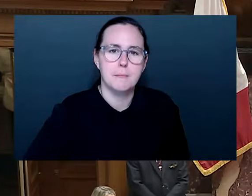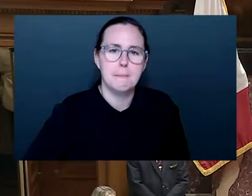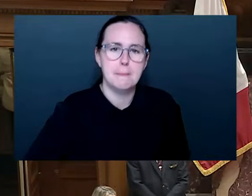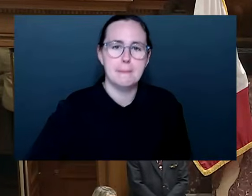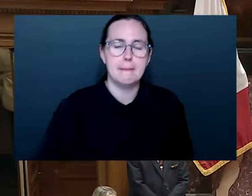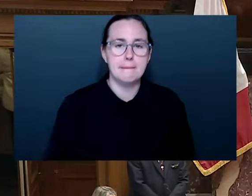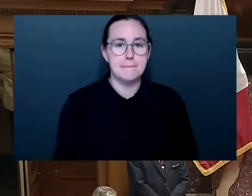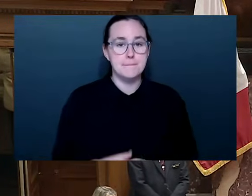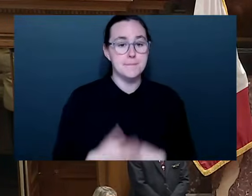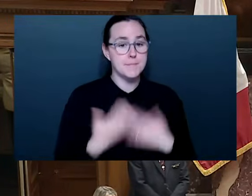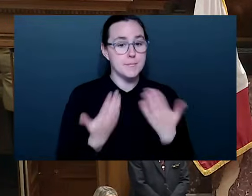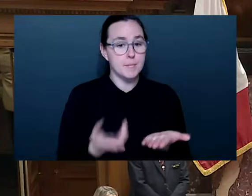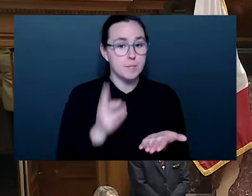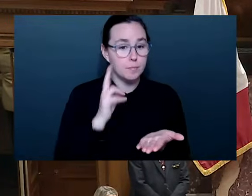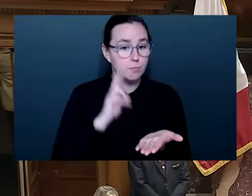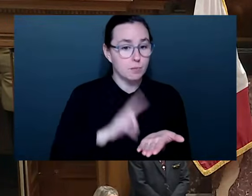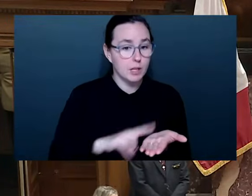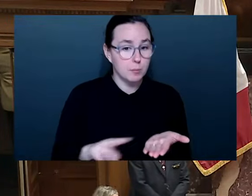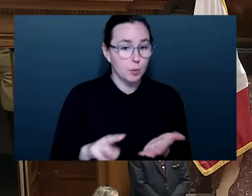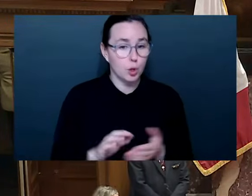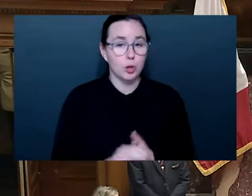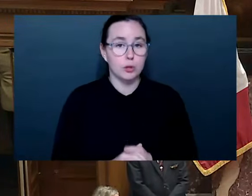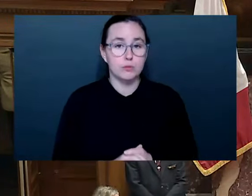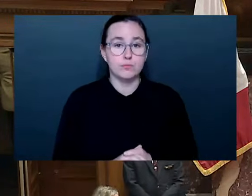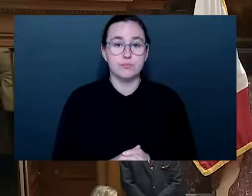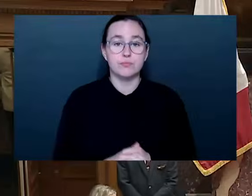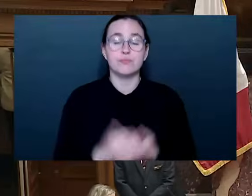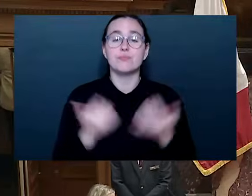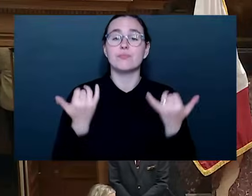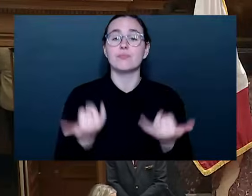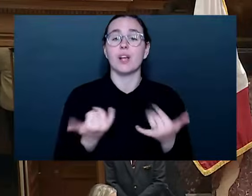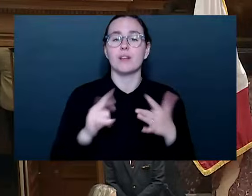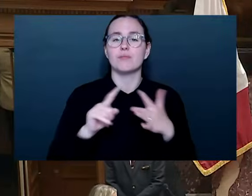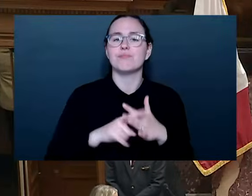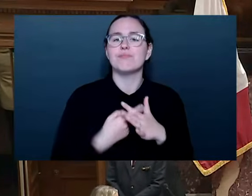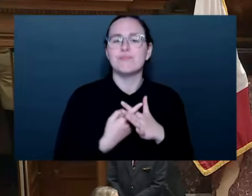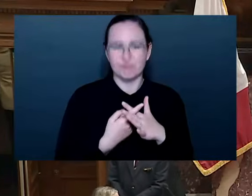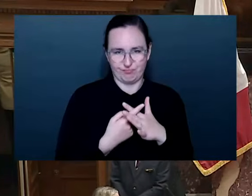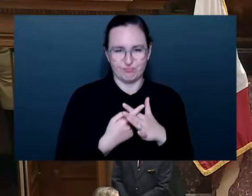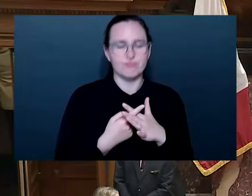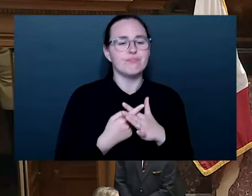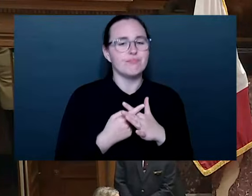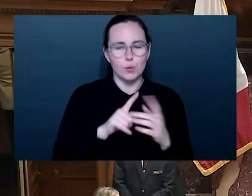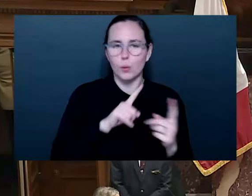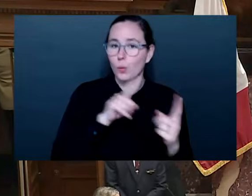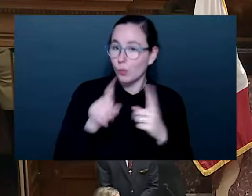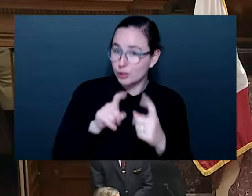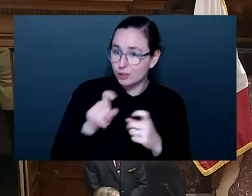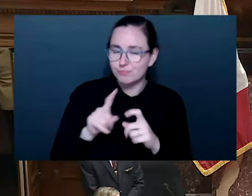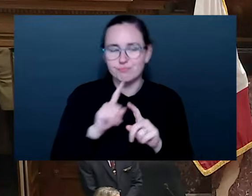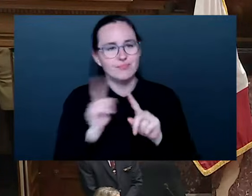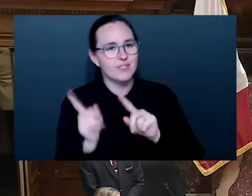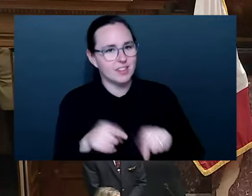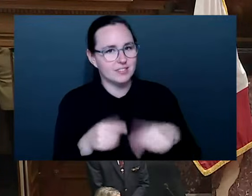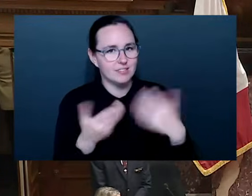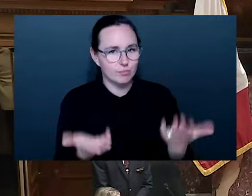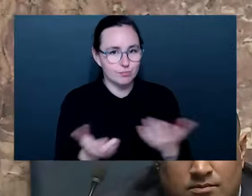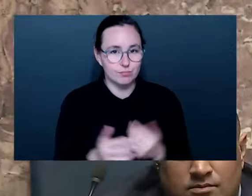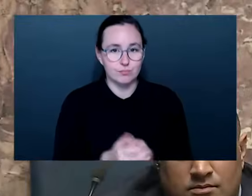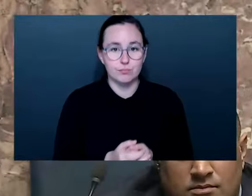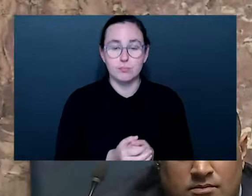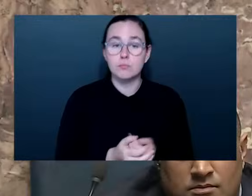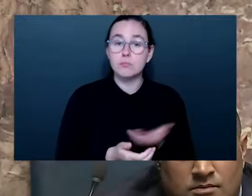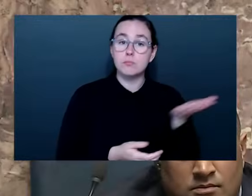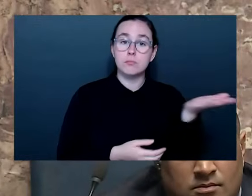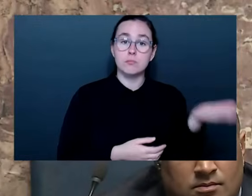Oral questions by members. Member for Skeena. Thank you, Mr. Speaker. On Tuesday, the housing minister called